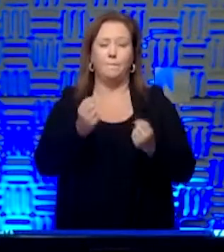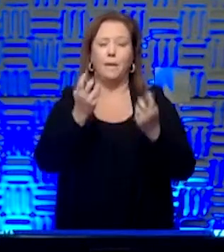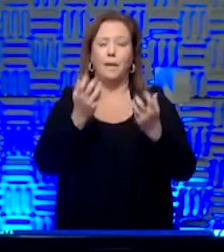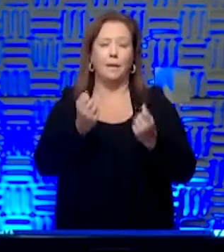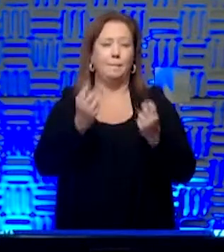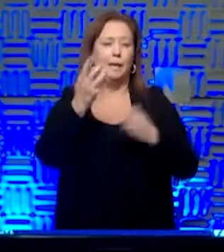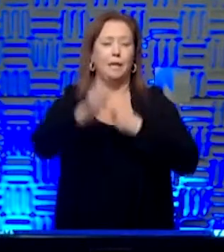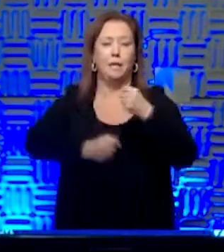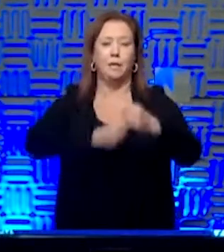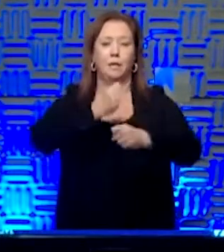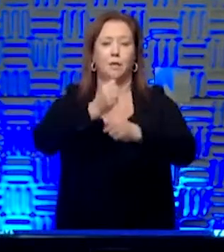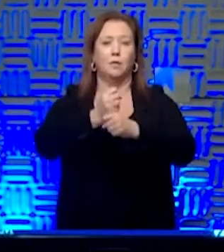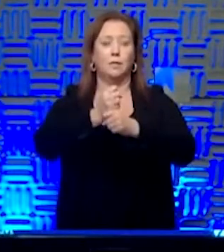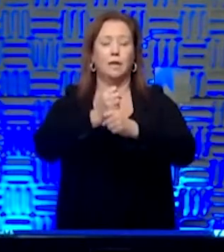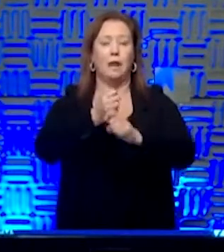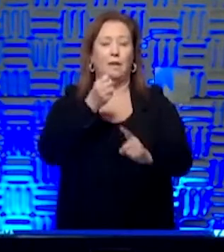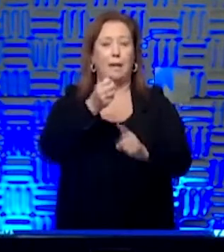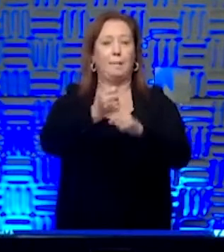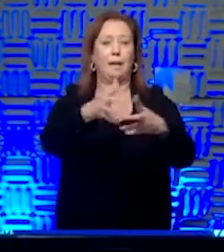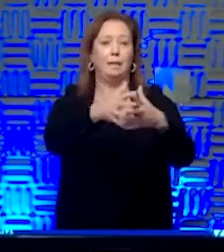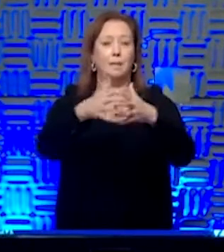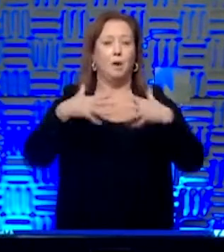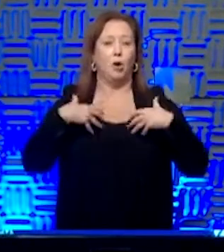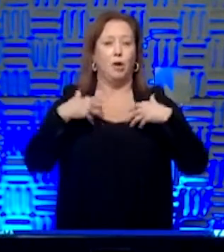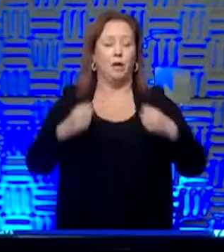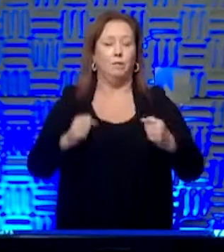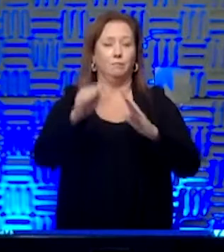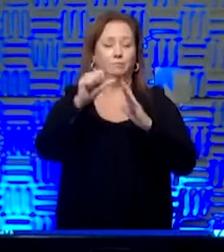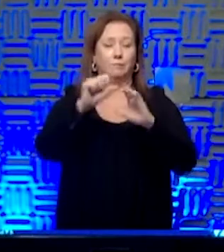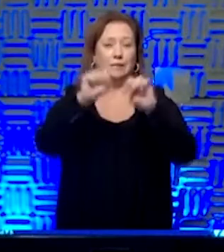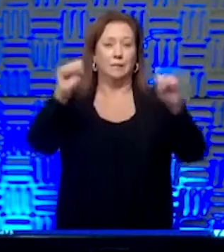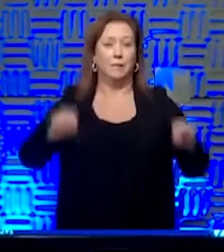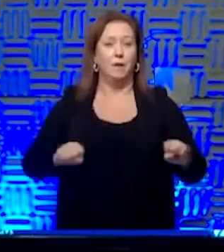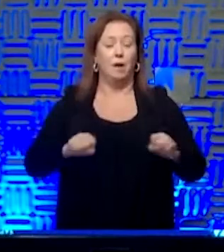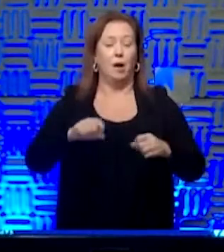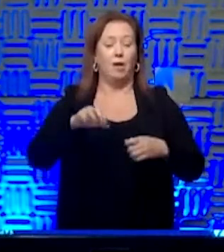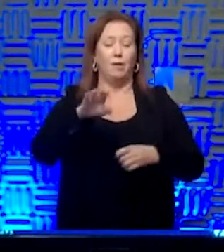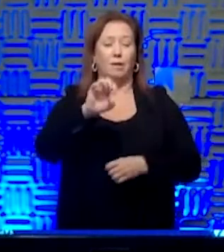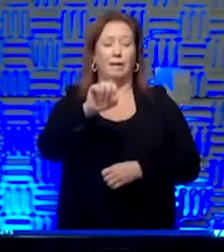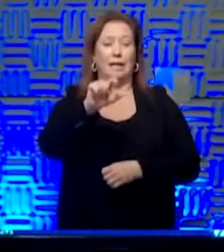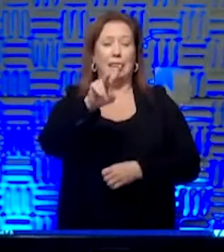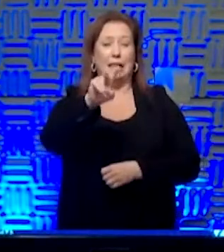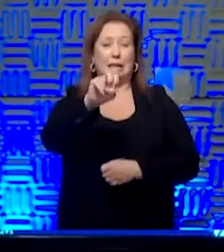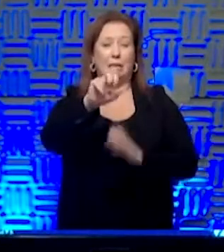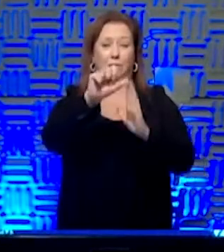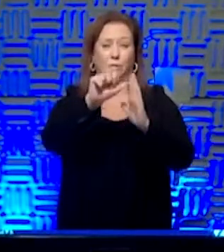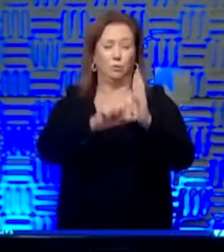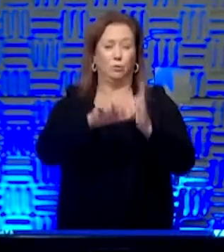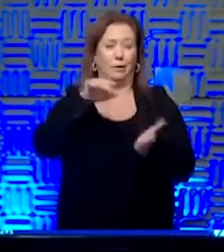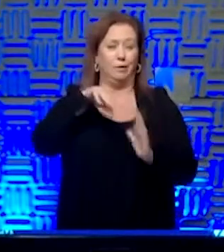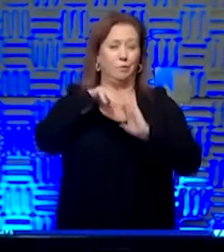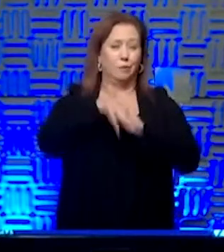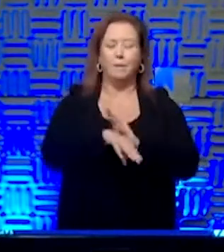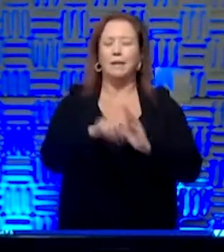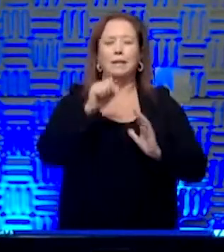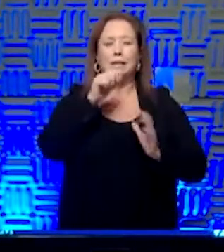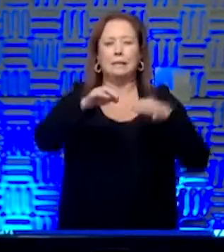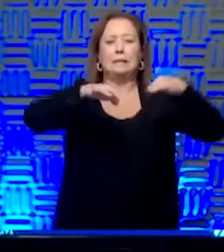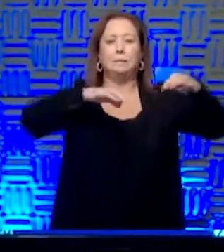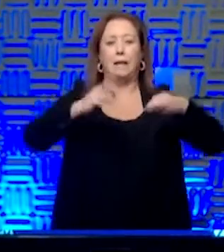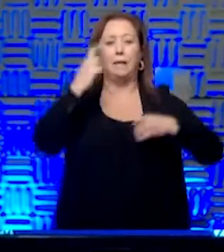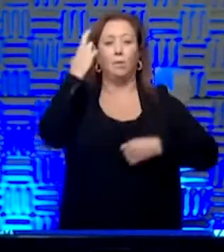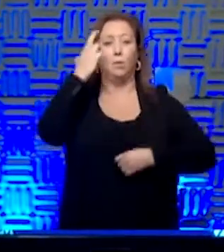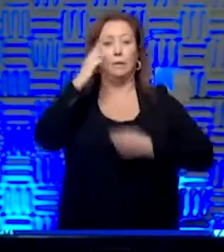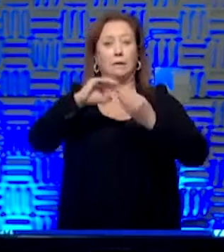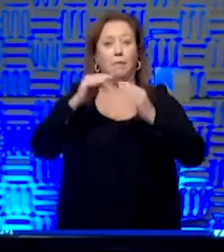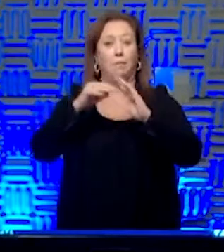about what it meant to the American healthcare system, because our elective surgeries decreased by themselves don't explain the full drop in our census. And it's true